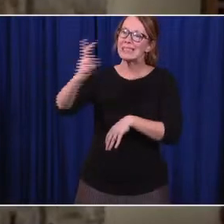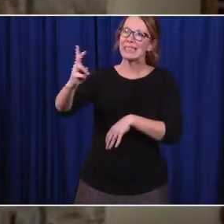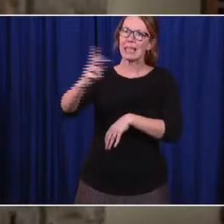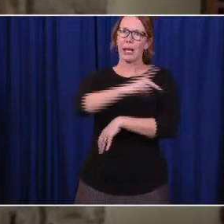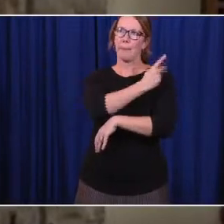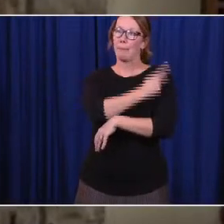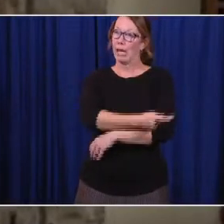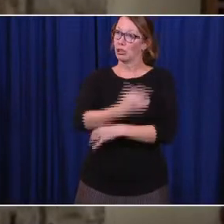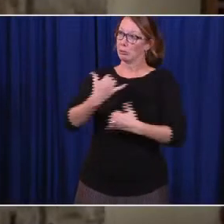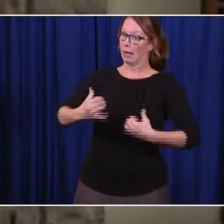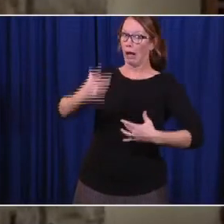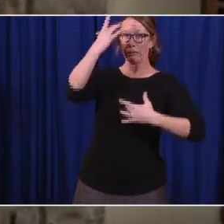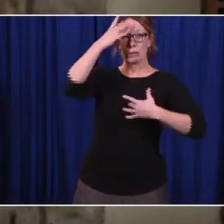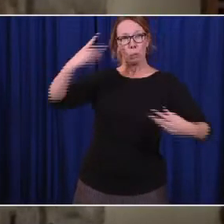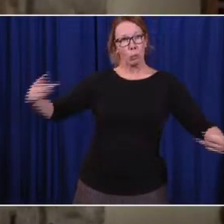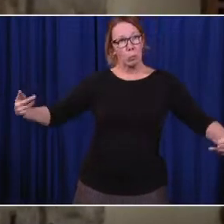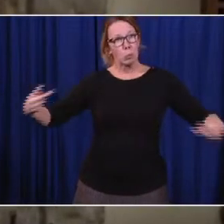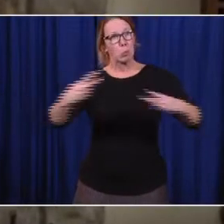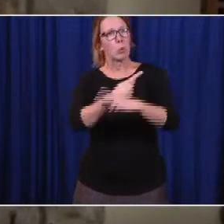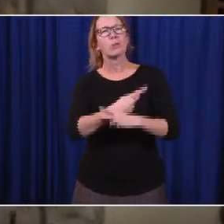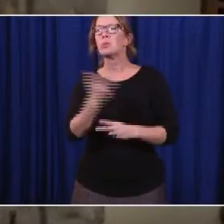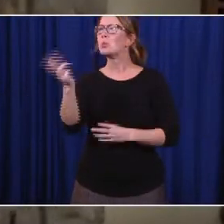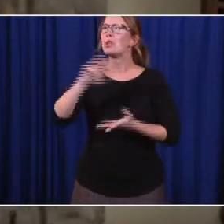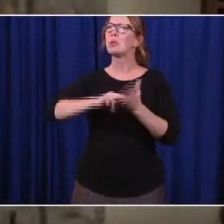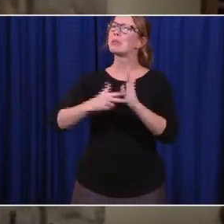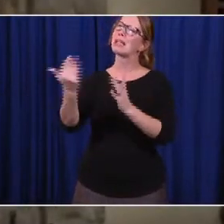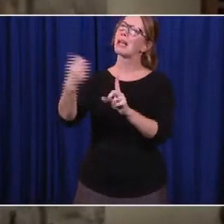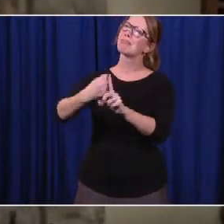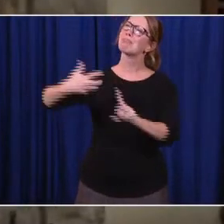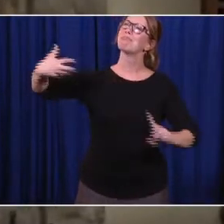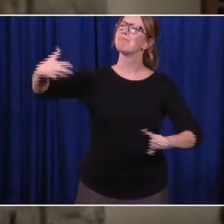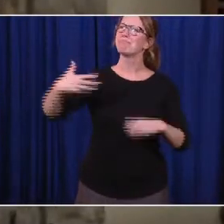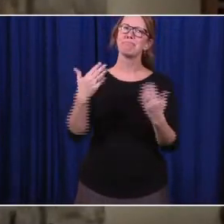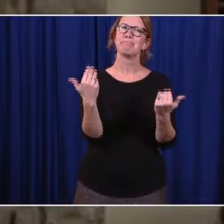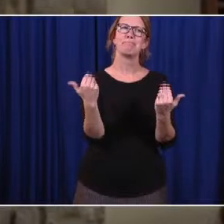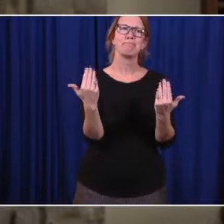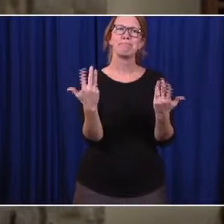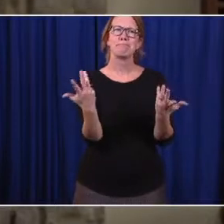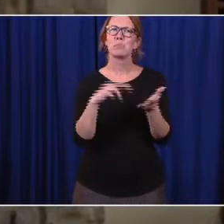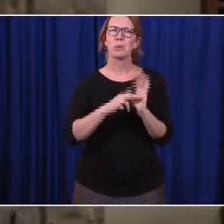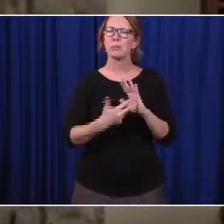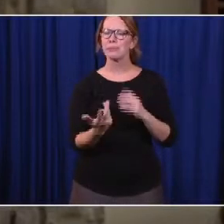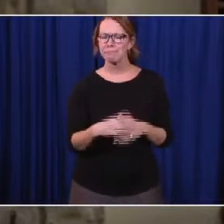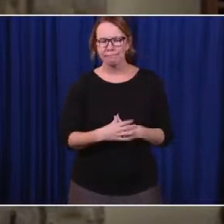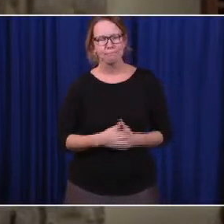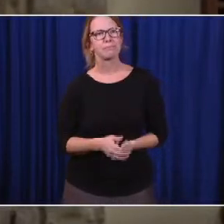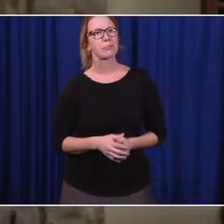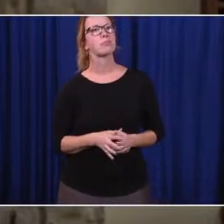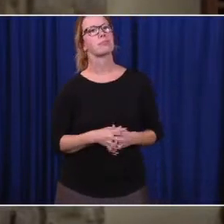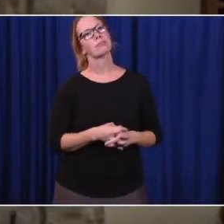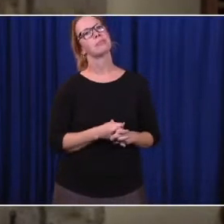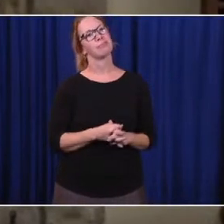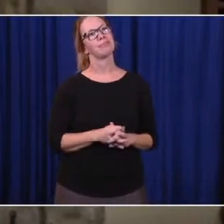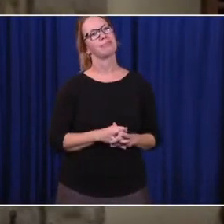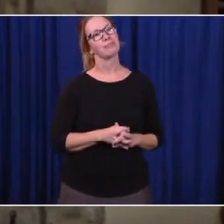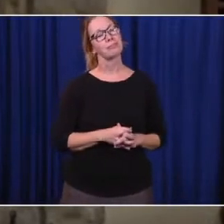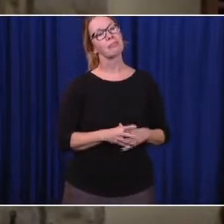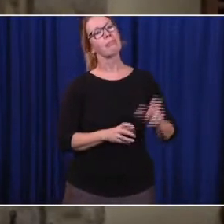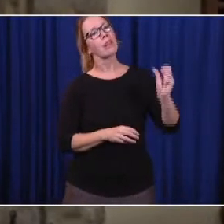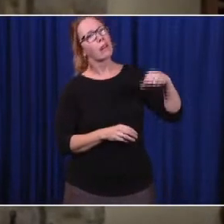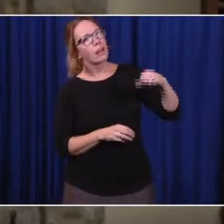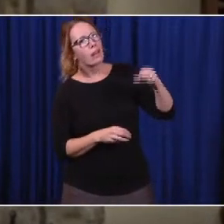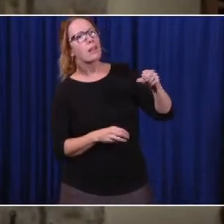sick. What do you mean by that? And maybe just kind of tell us what you are seeing right now. Yeah,